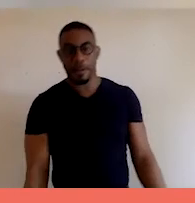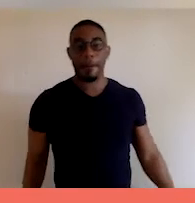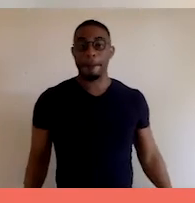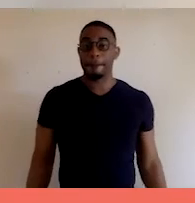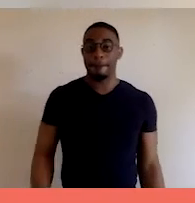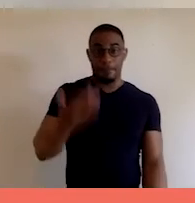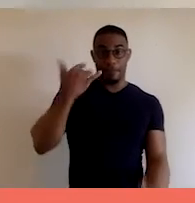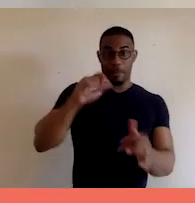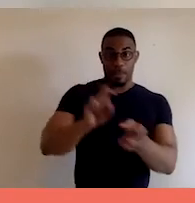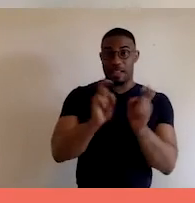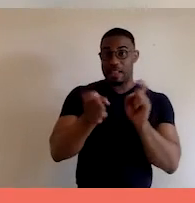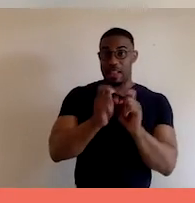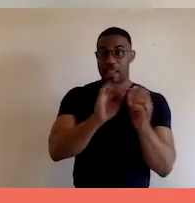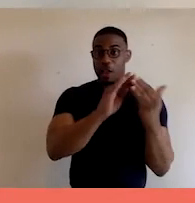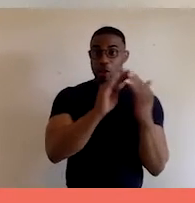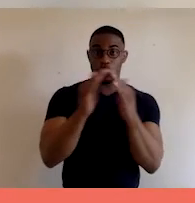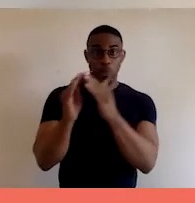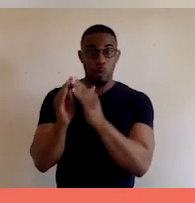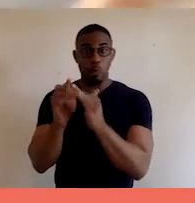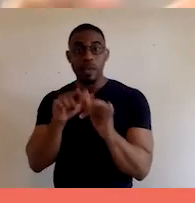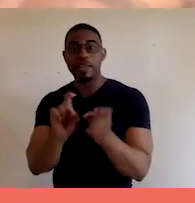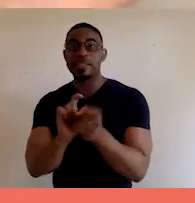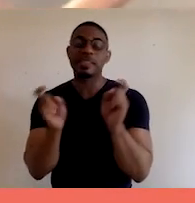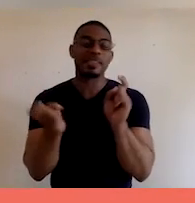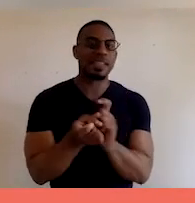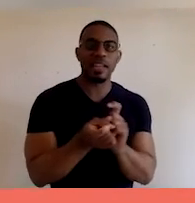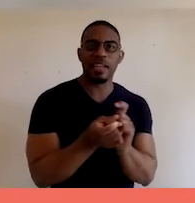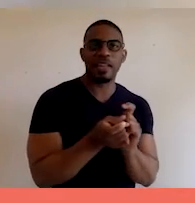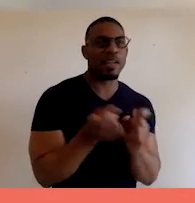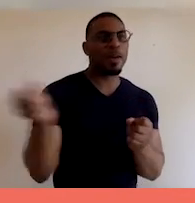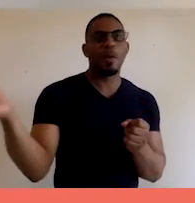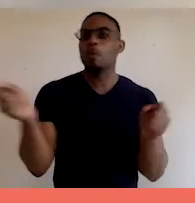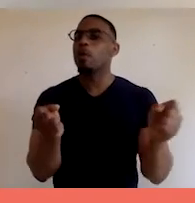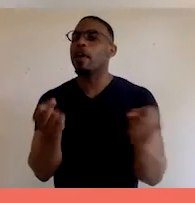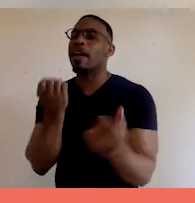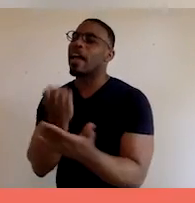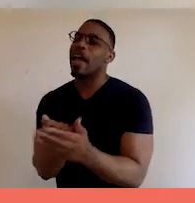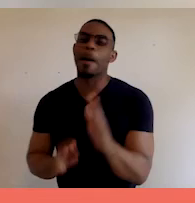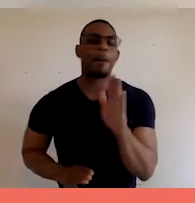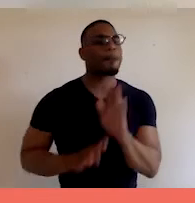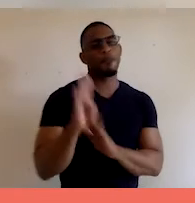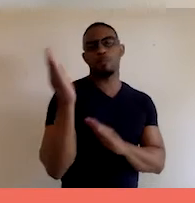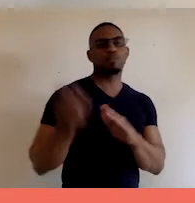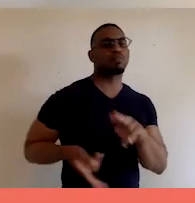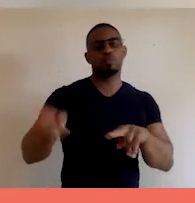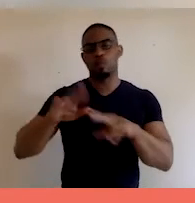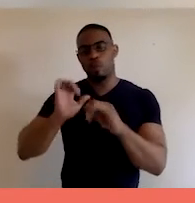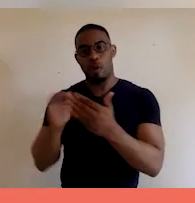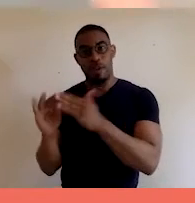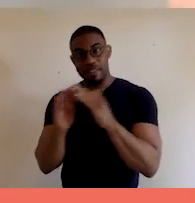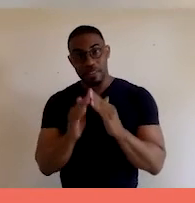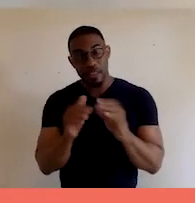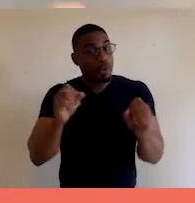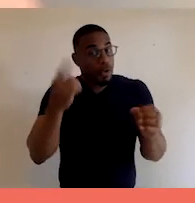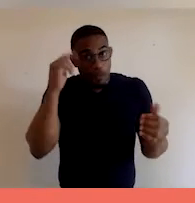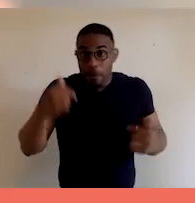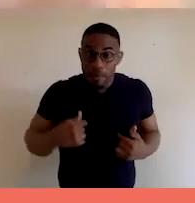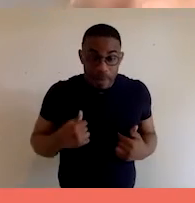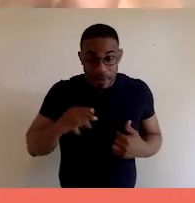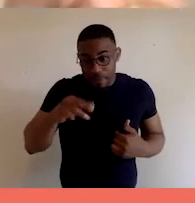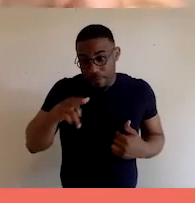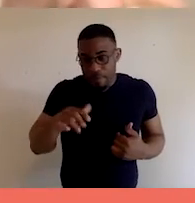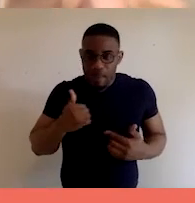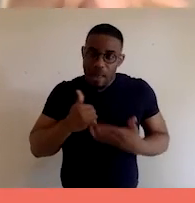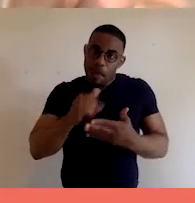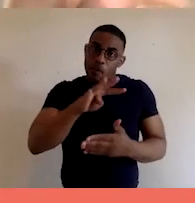If we can change these communities, we can change and bring an economic boost to our cities. So for me, Memphis, I